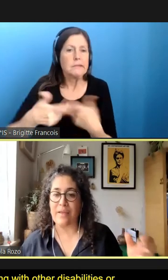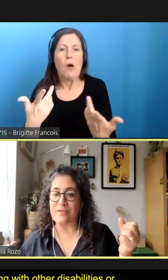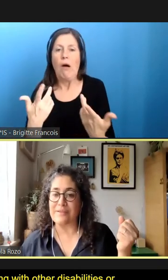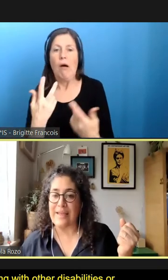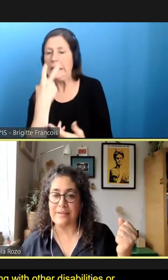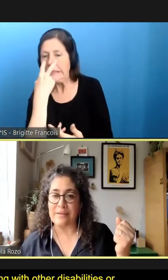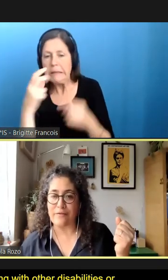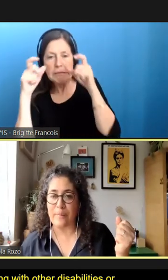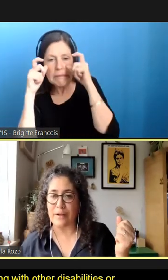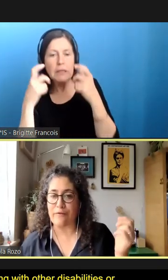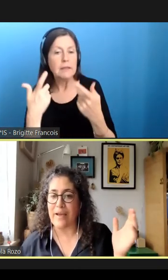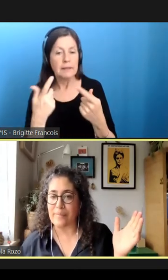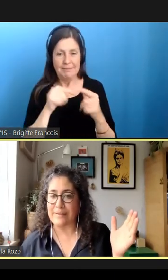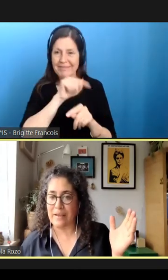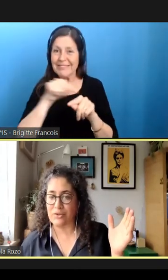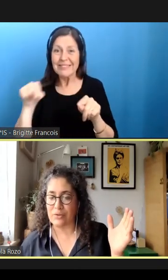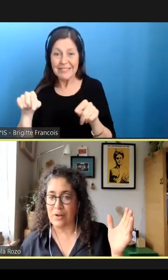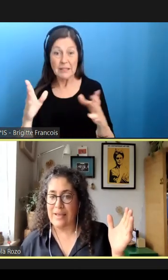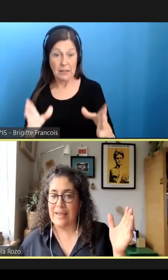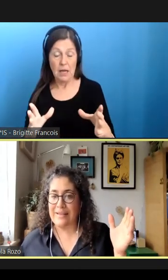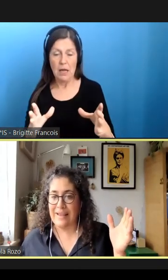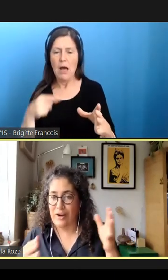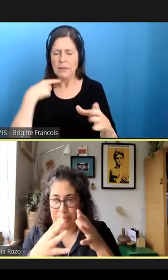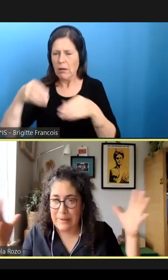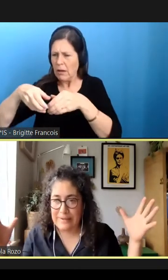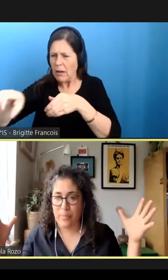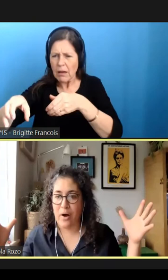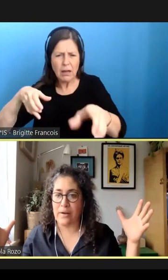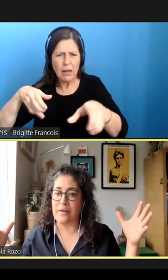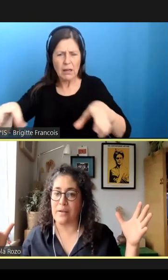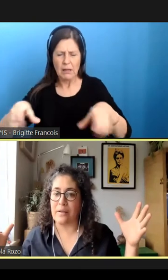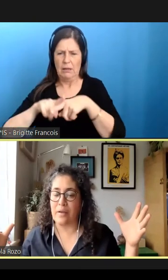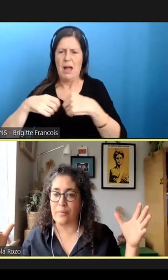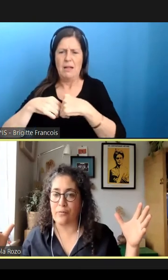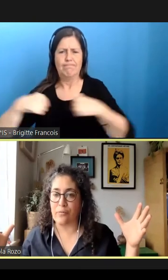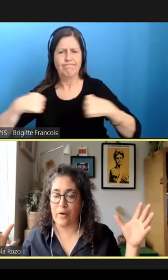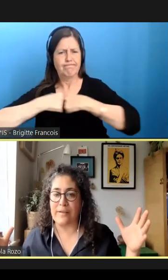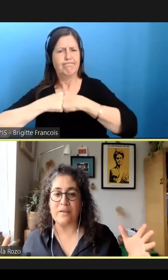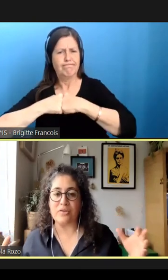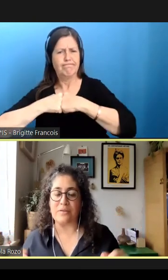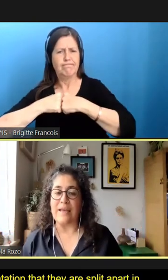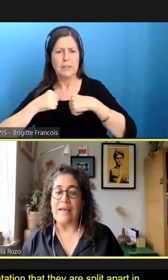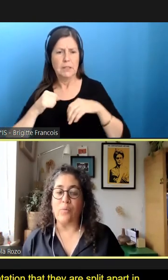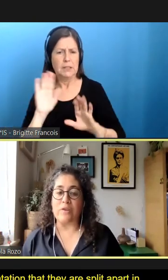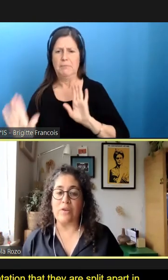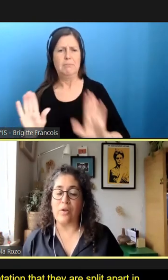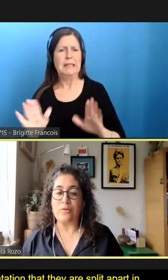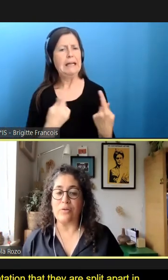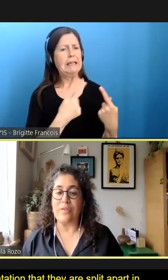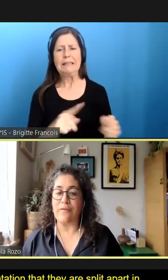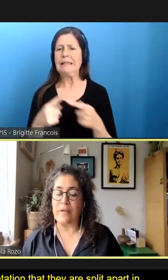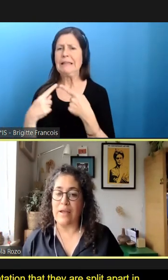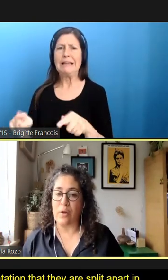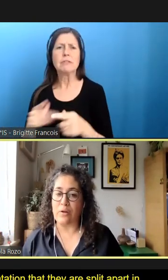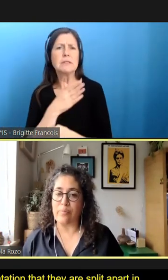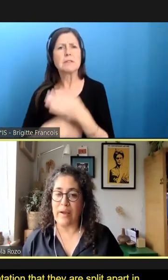place, there's a sense in the family of fragmentation, that they are split apart in terms of their conditions, and also